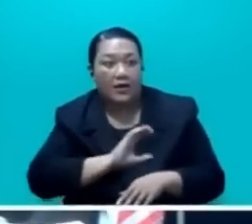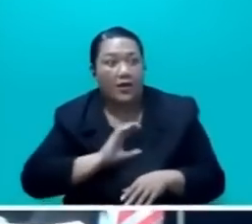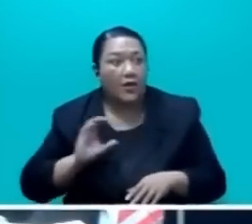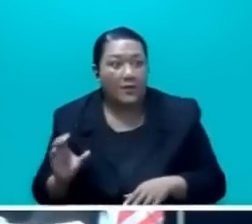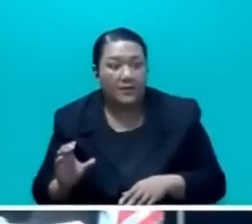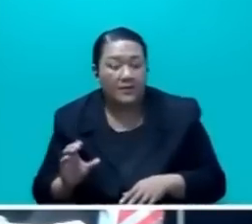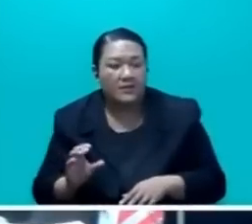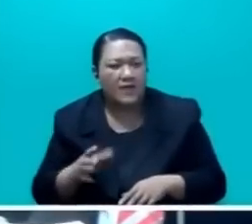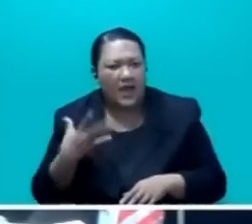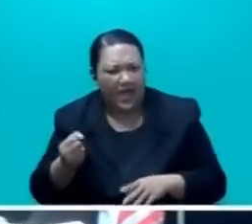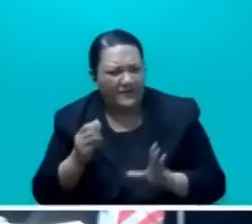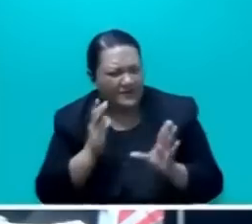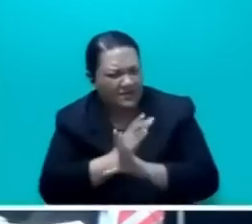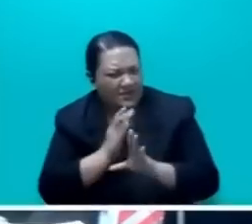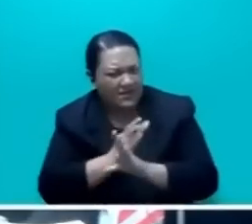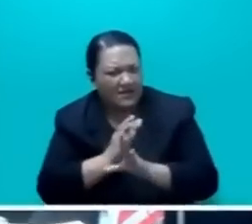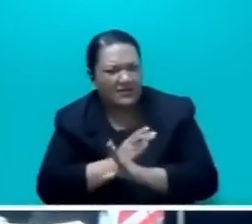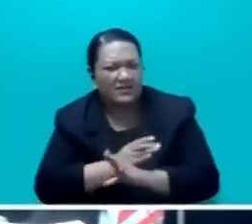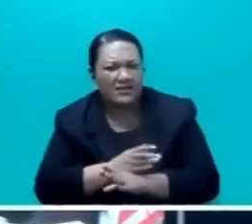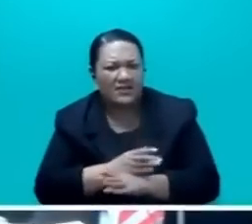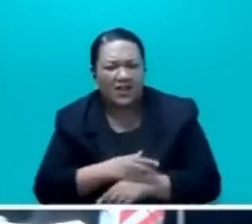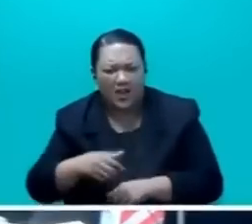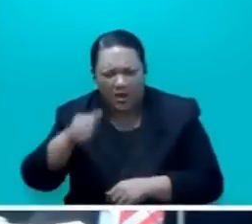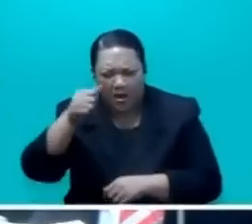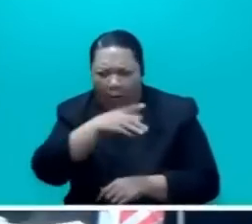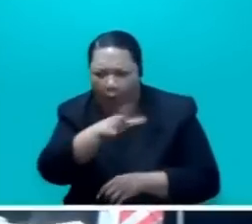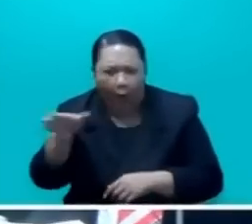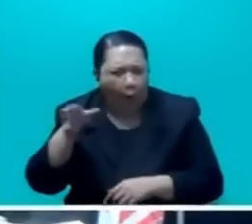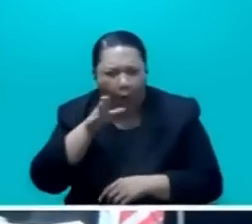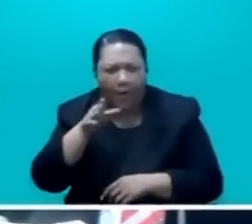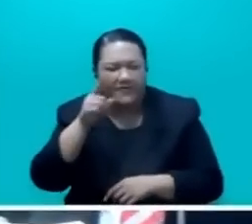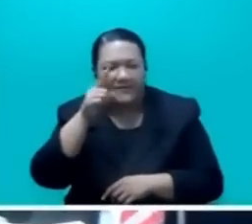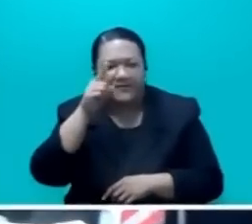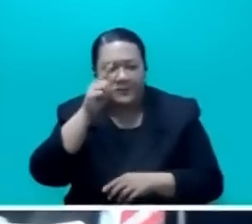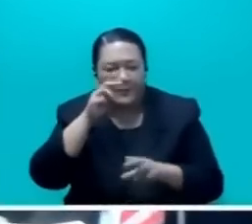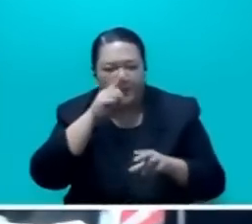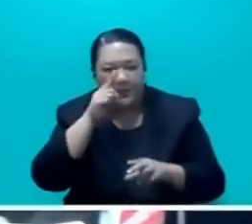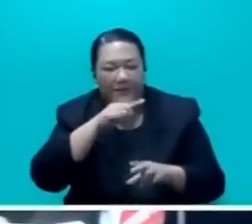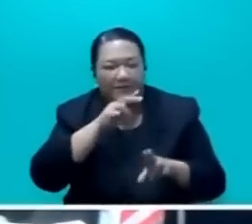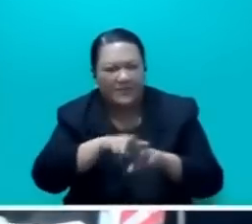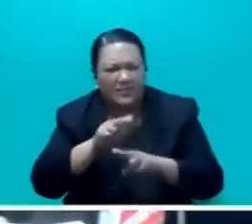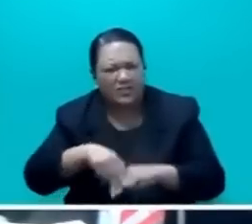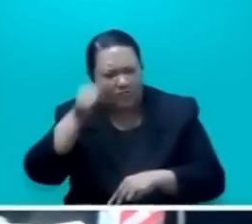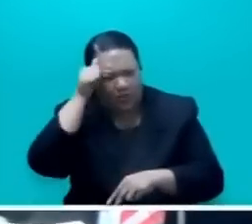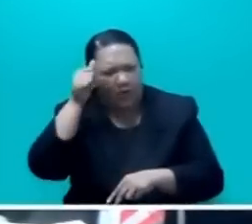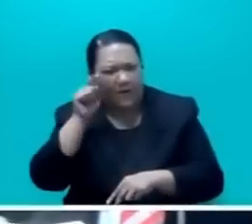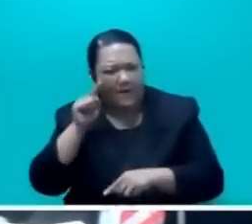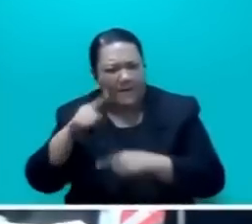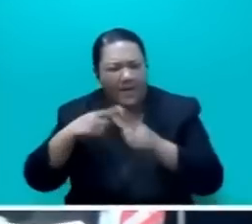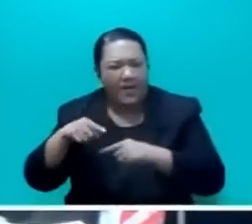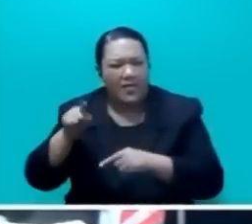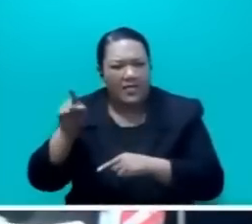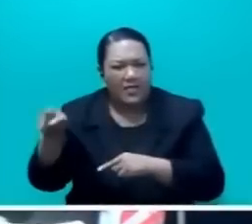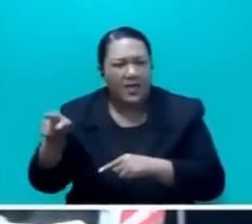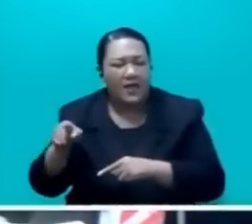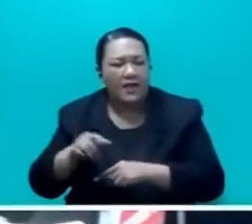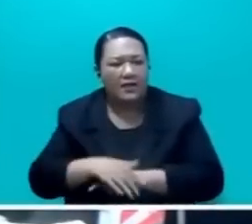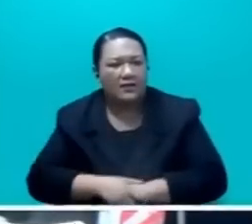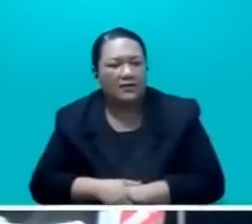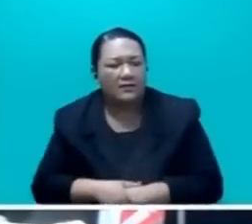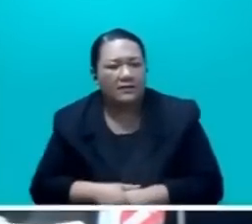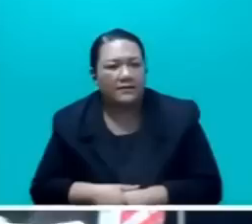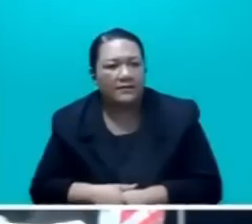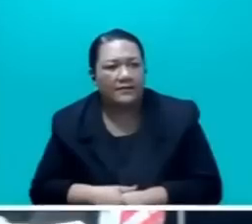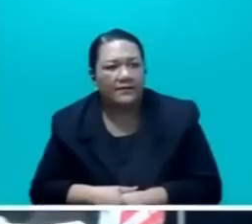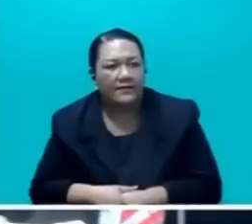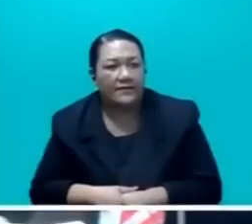of secrecy, unknown to the people of Fiji. The same can also be said for the operation of the Prerogative of Mercy Commission. This is